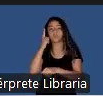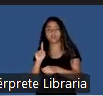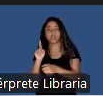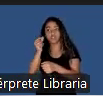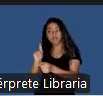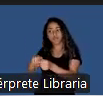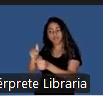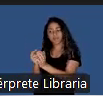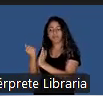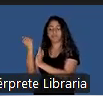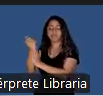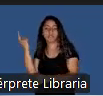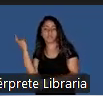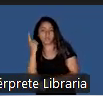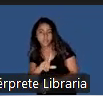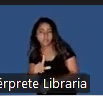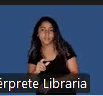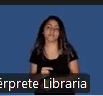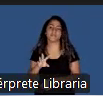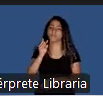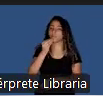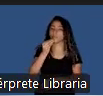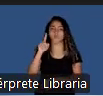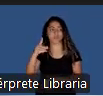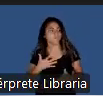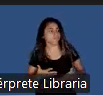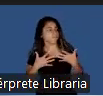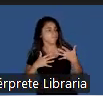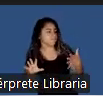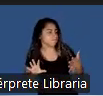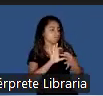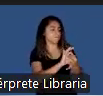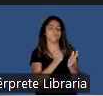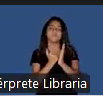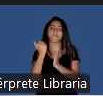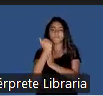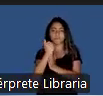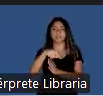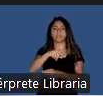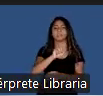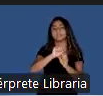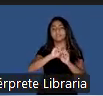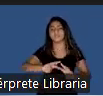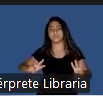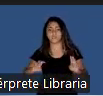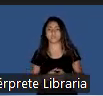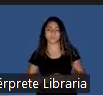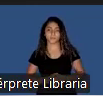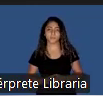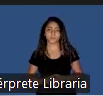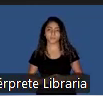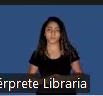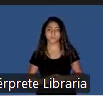have greater cash back in each one of their purchases, and that increases engagement in our ecosystem. There's a